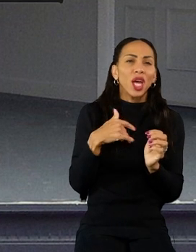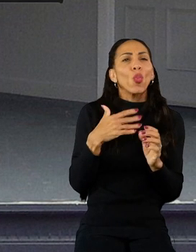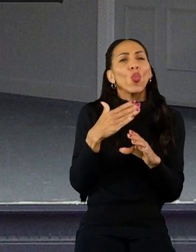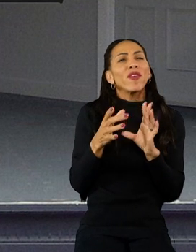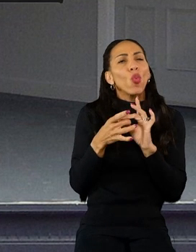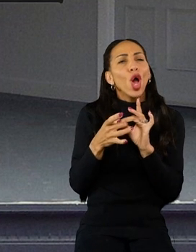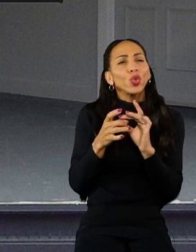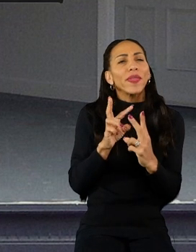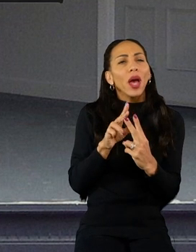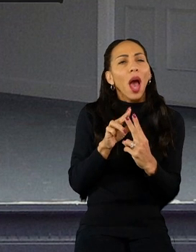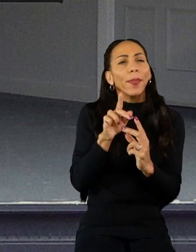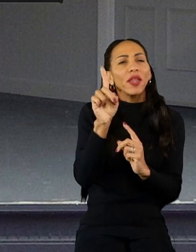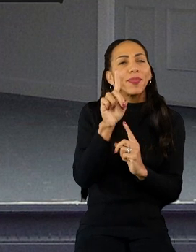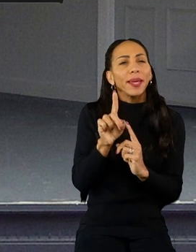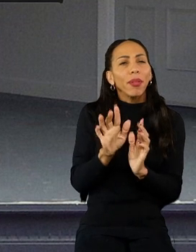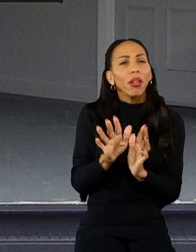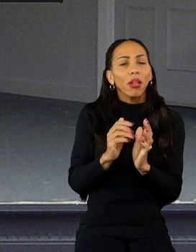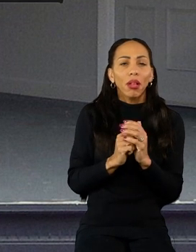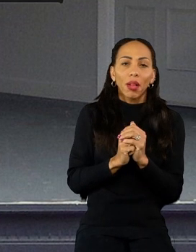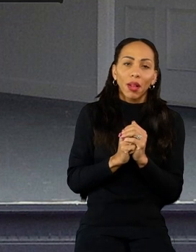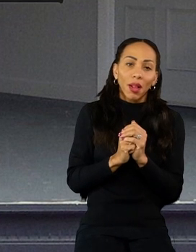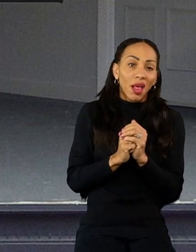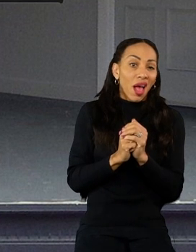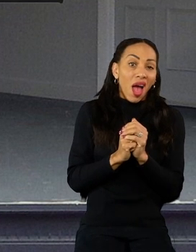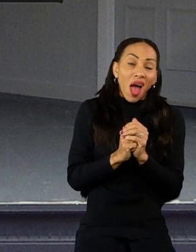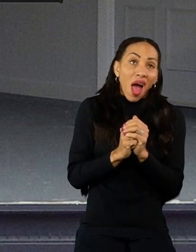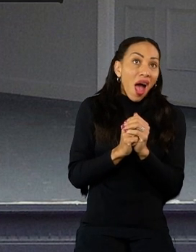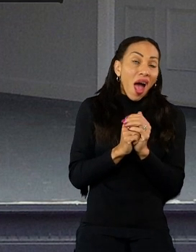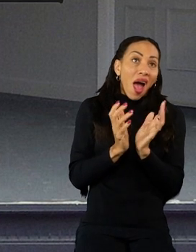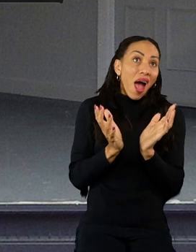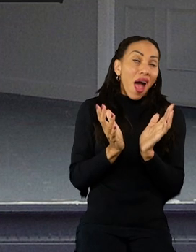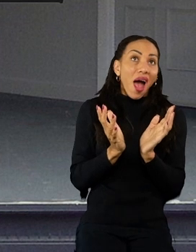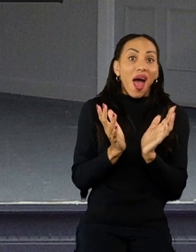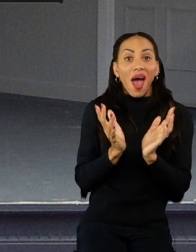I think, I mean, in all honesty, we've worked with a couple of people, and